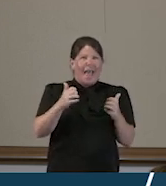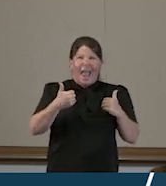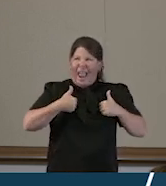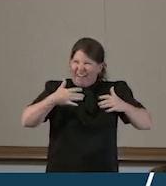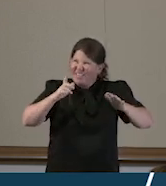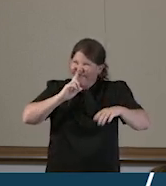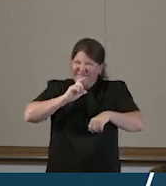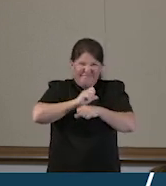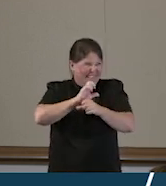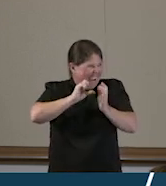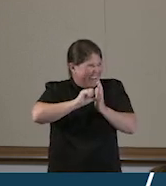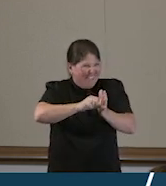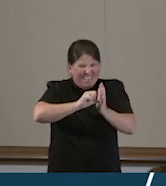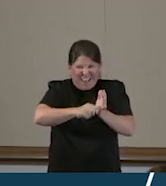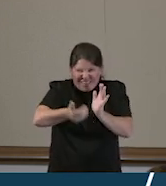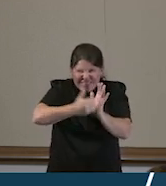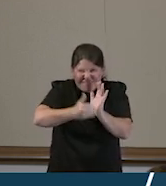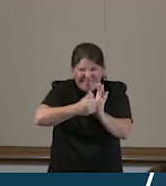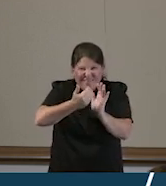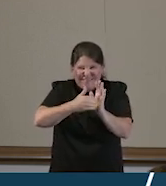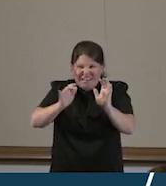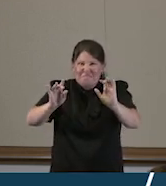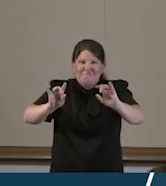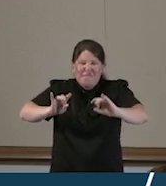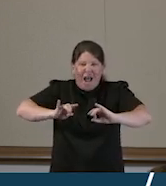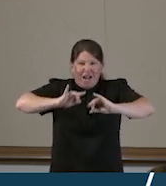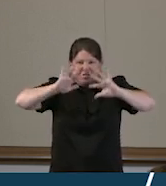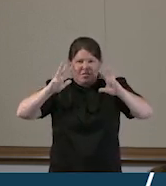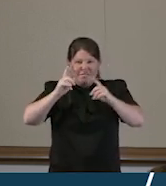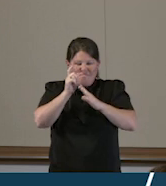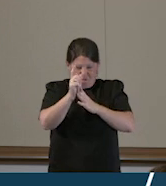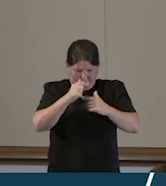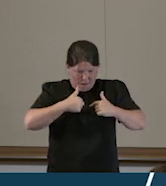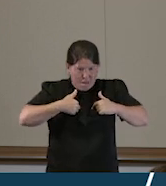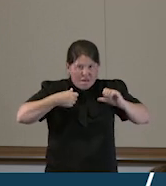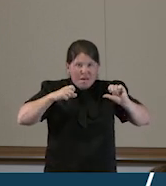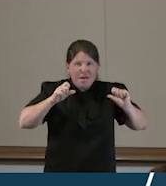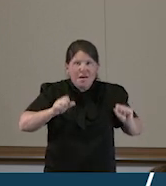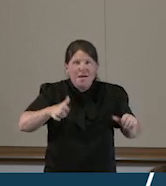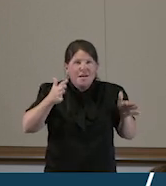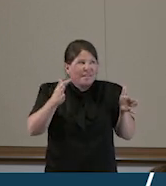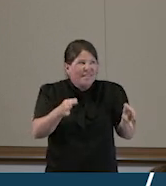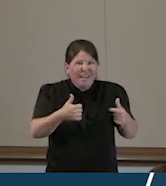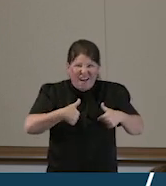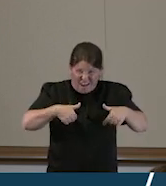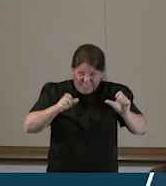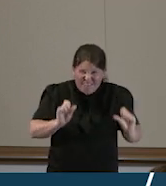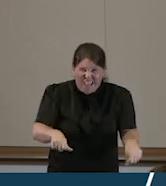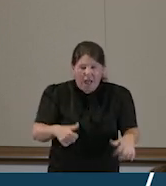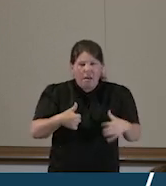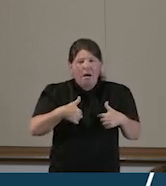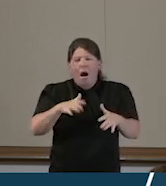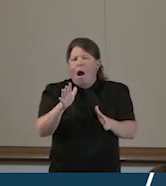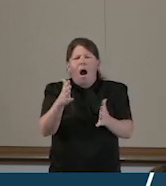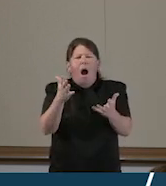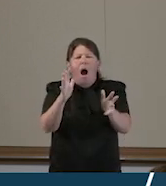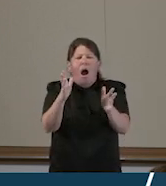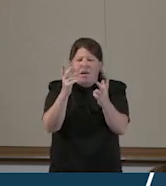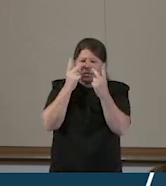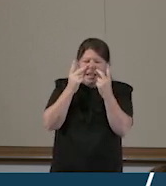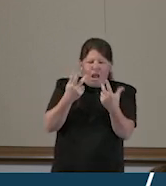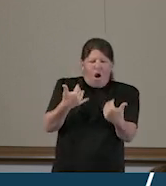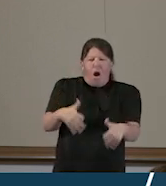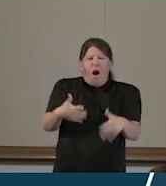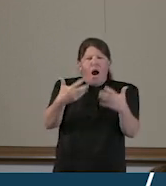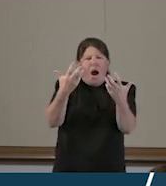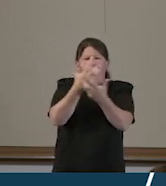magical moment of like, I can do it. And it's awesome to witness, because